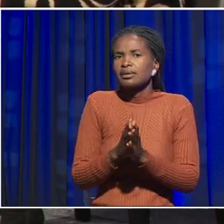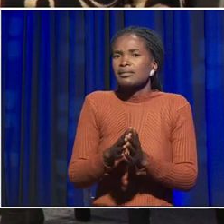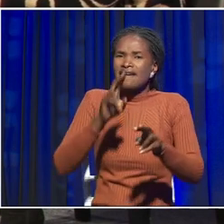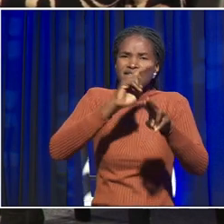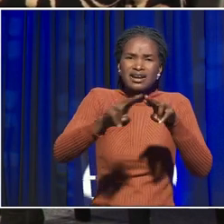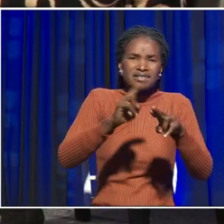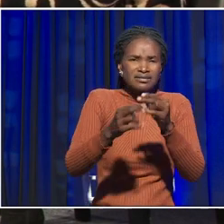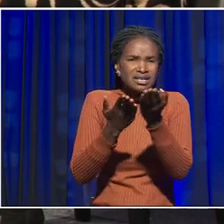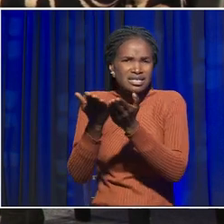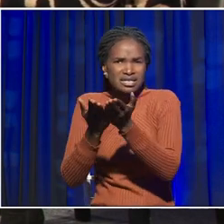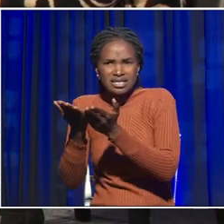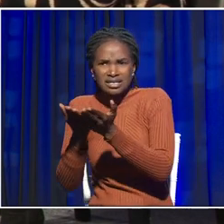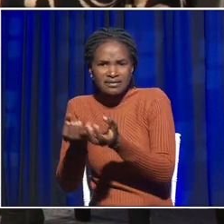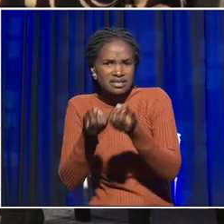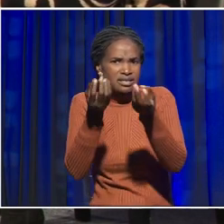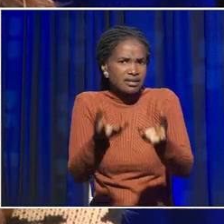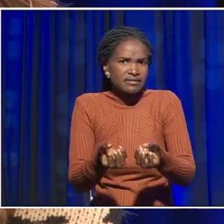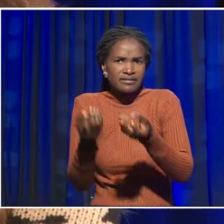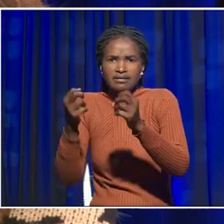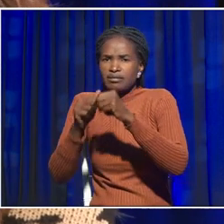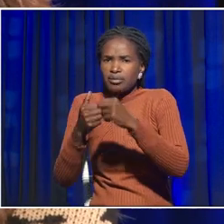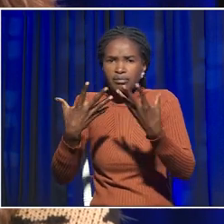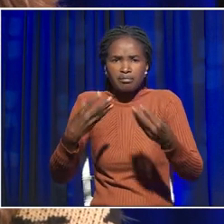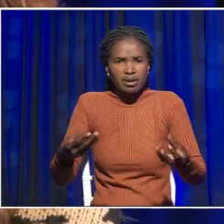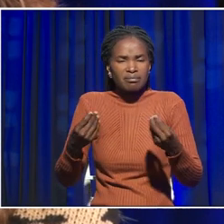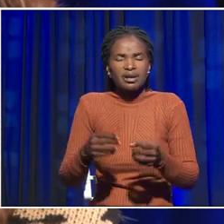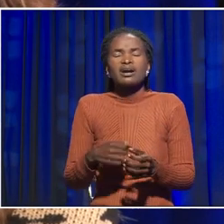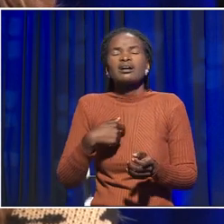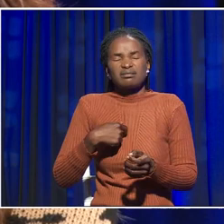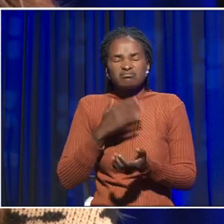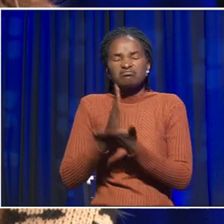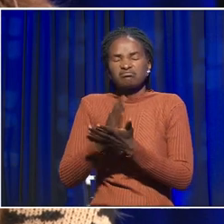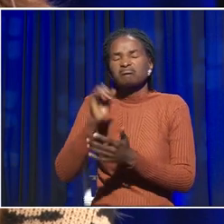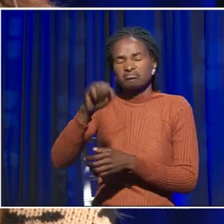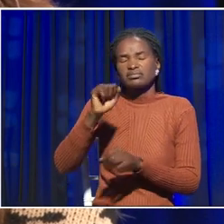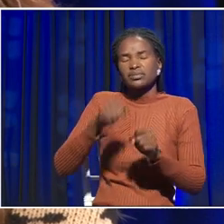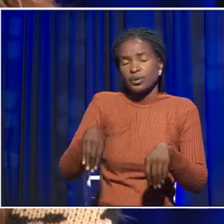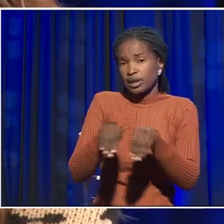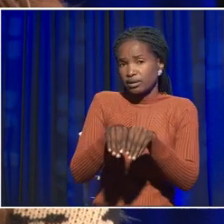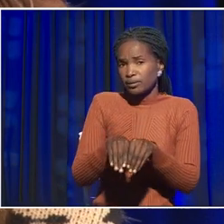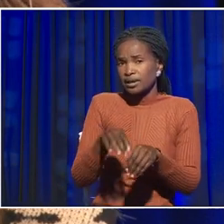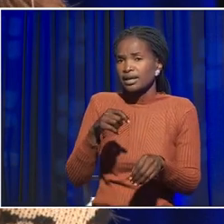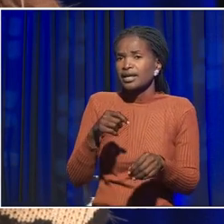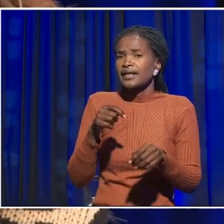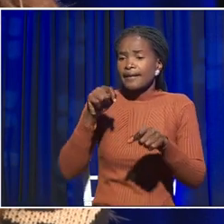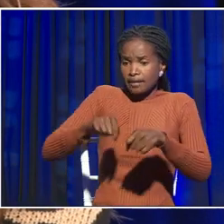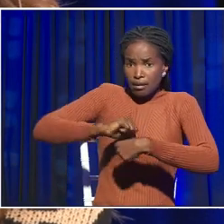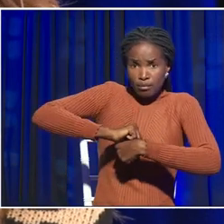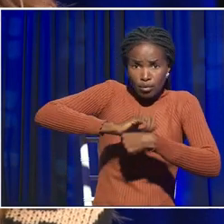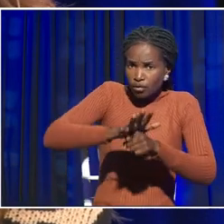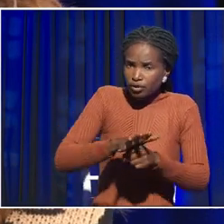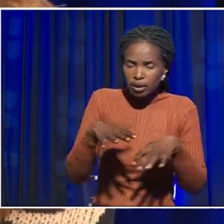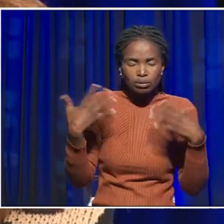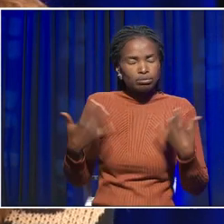and facilitate this type of problems and so forth. Definitely, that is what an hackathon would do. During the COVID times,